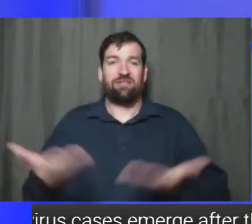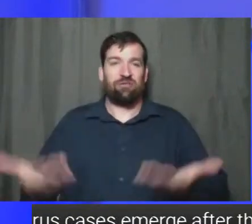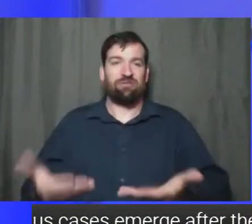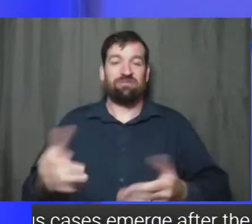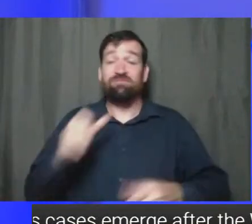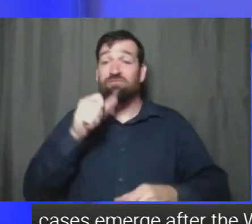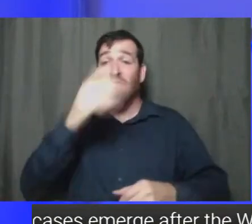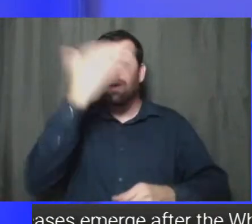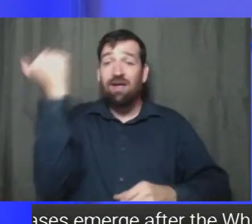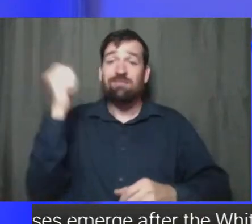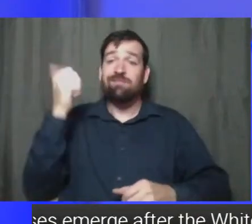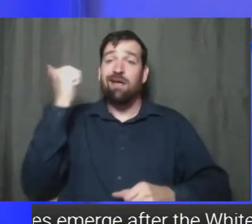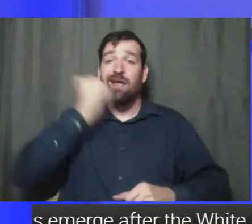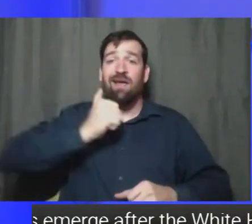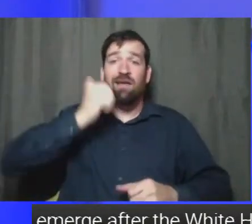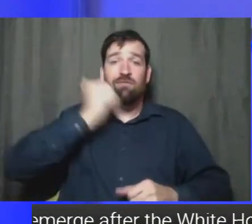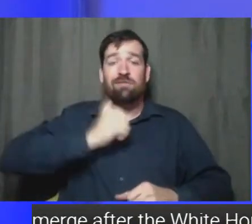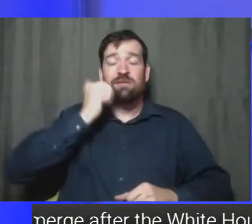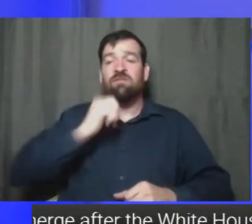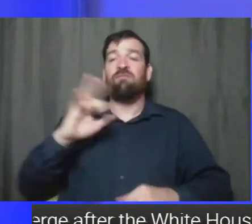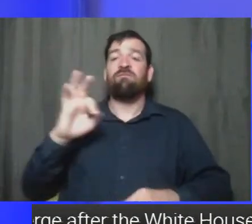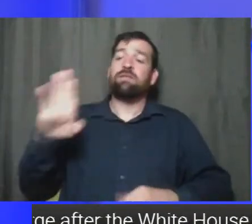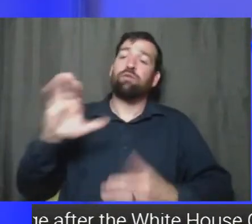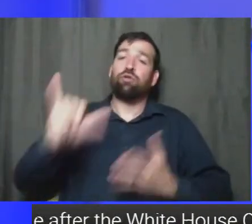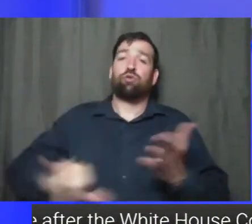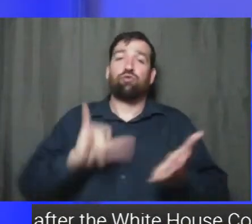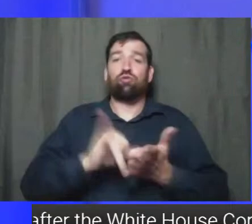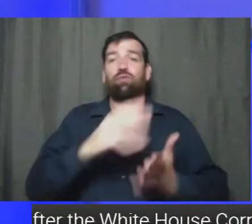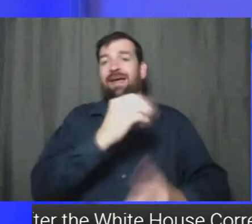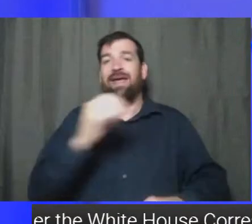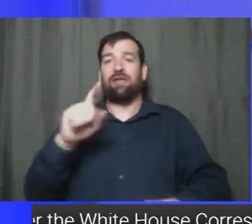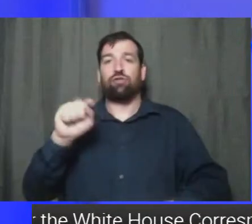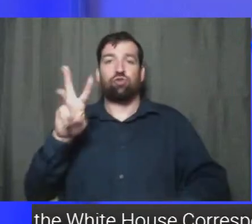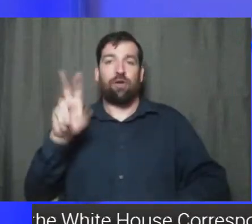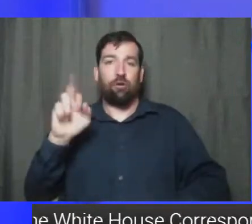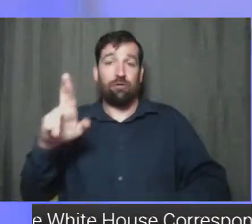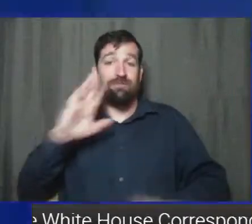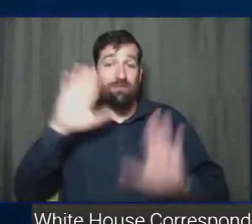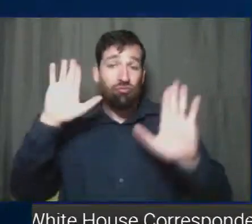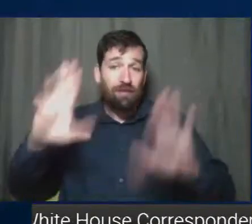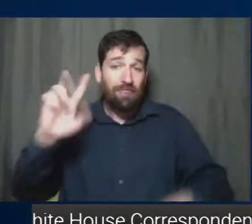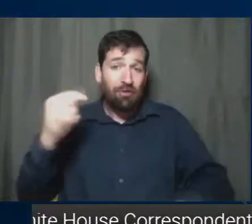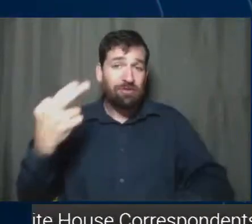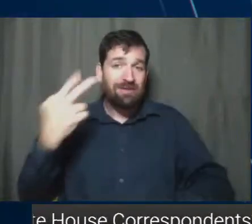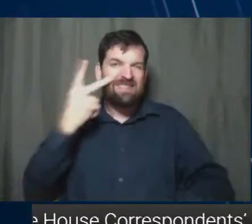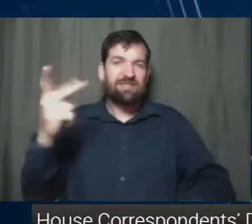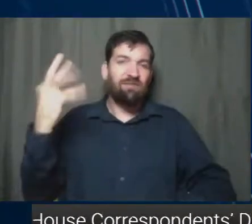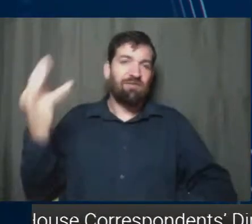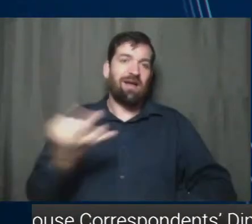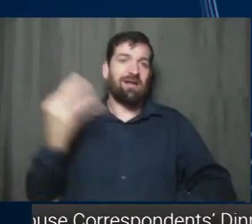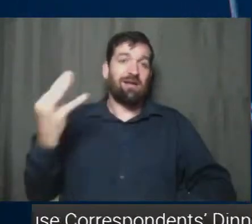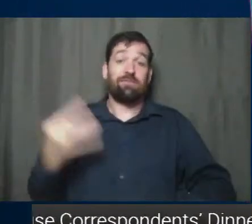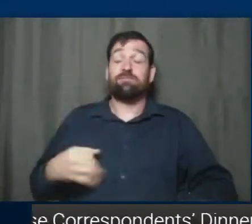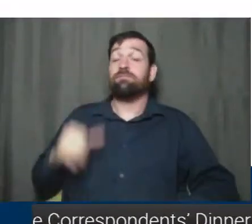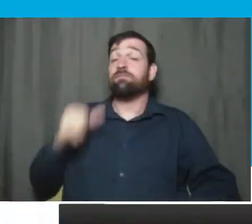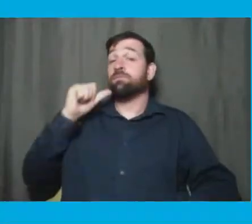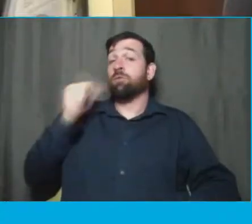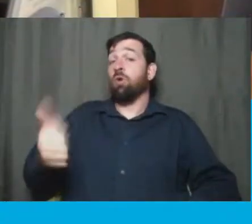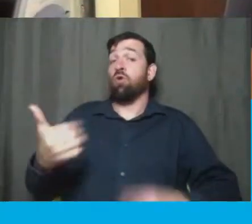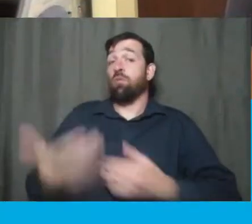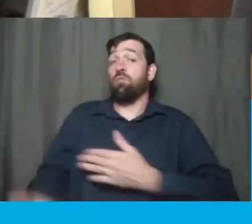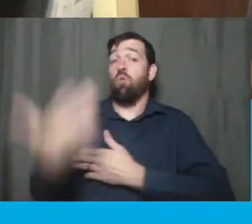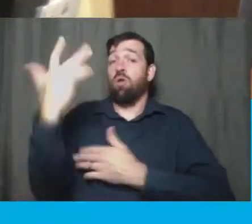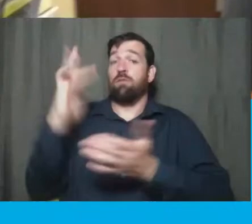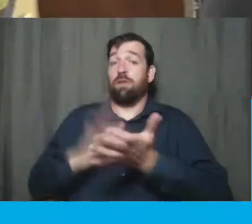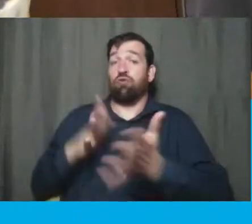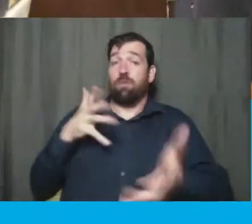shows anytime by logging on to Facebook, YouTube, and on Twitter. Everyone, have a great Thursday. We'll see you on Friday. Coming up tomorrow on the Morning Medical Update. They're